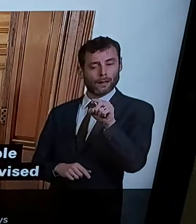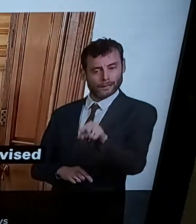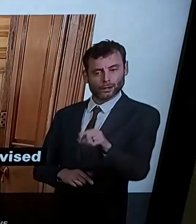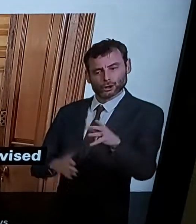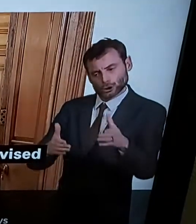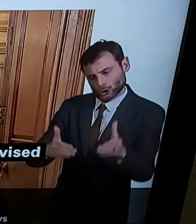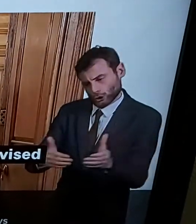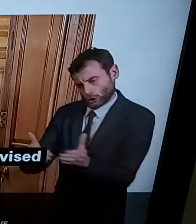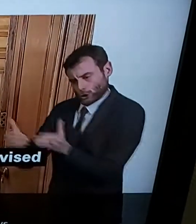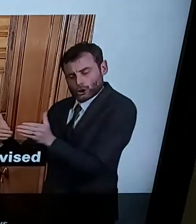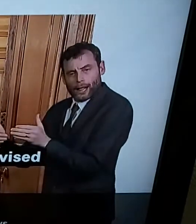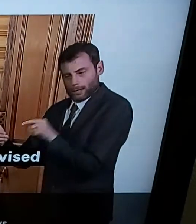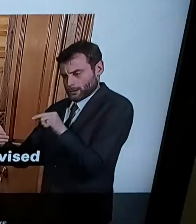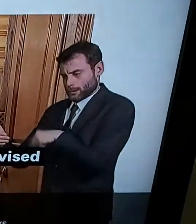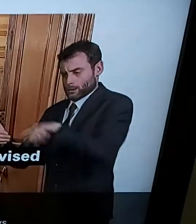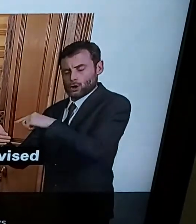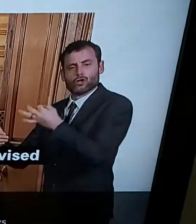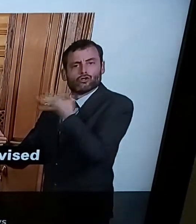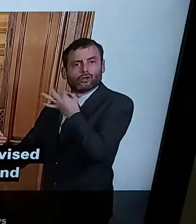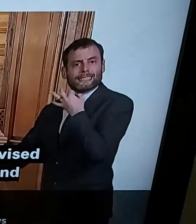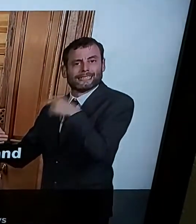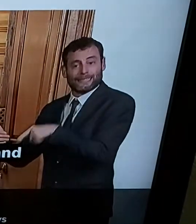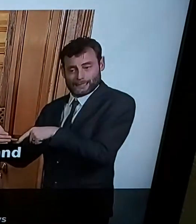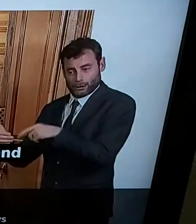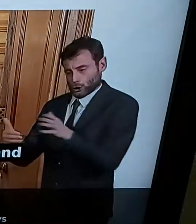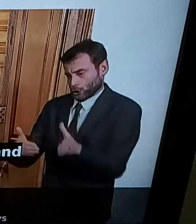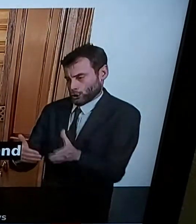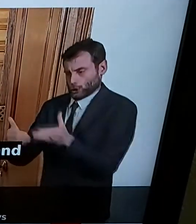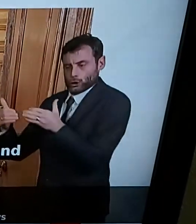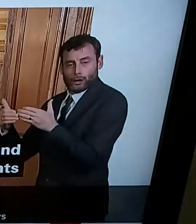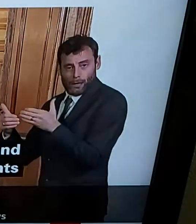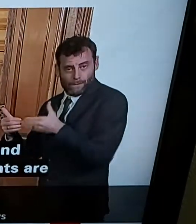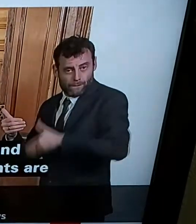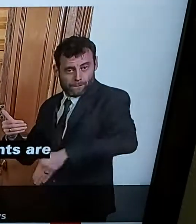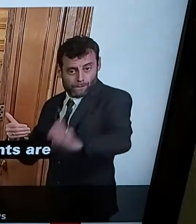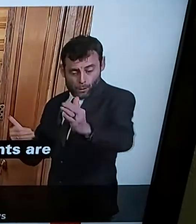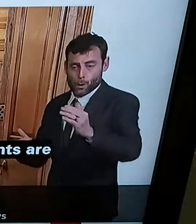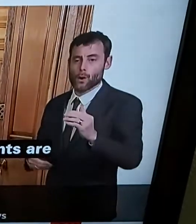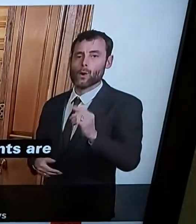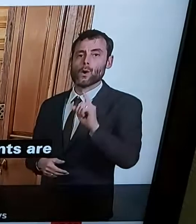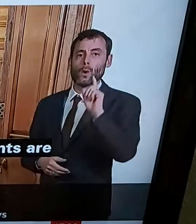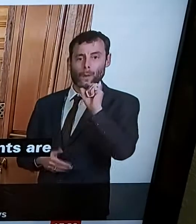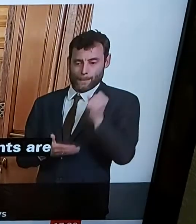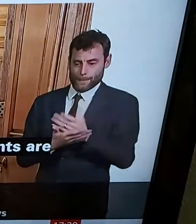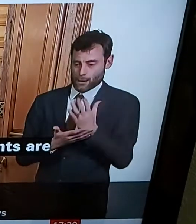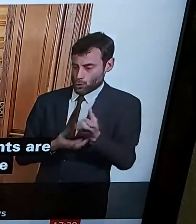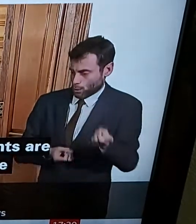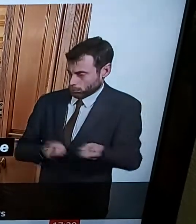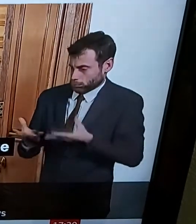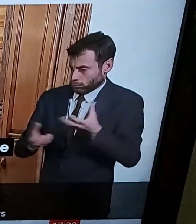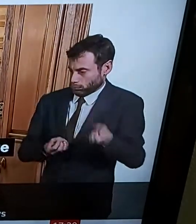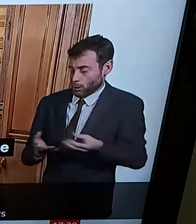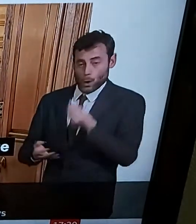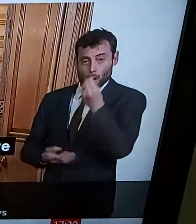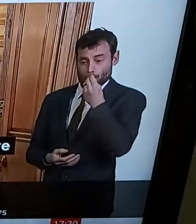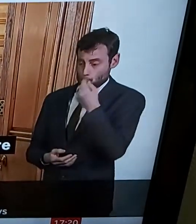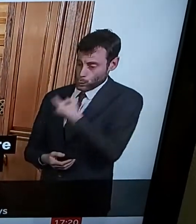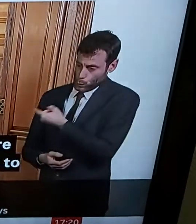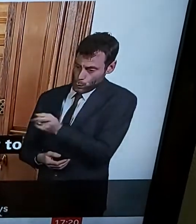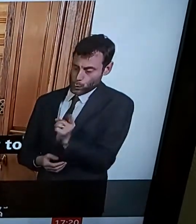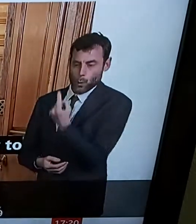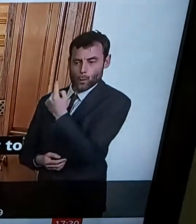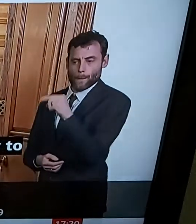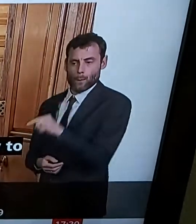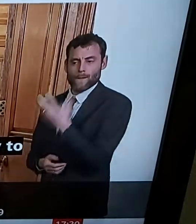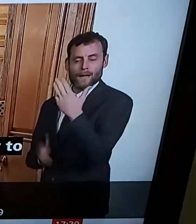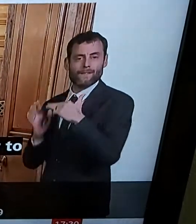it's why government departments working together are ensuring that there will be food distributed direct to those individuals, with